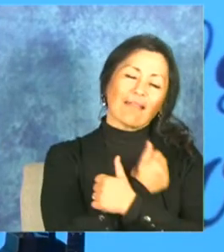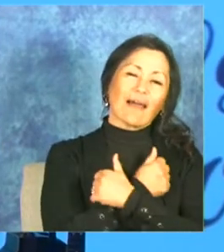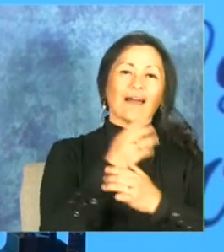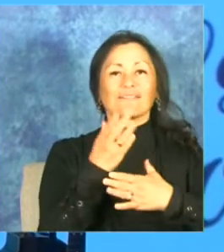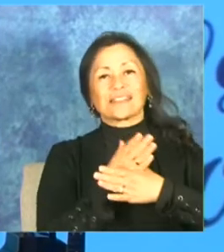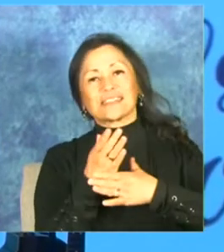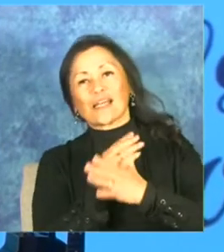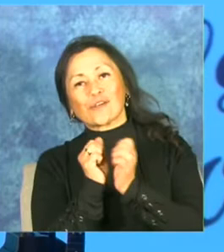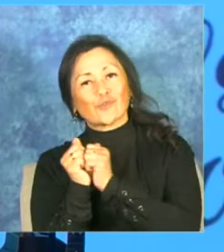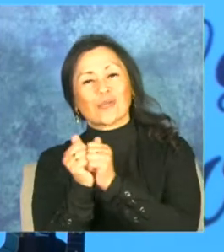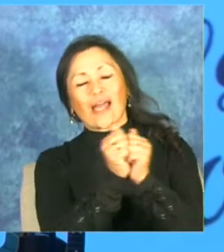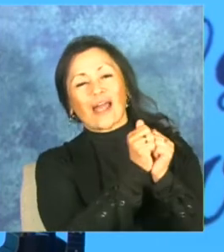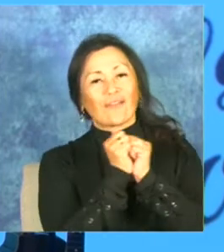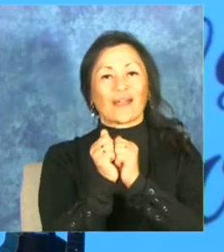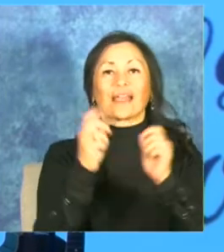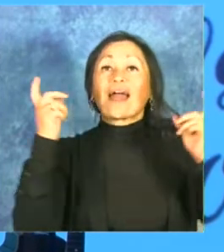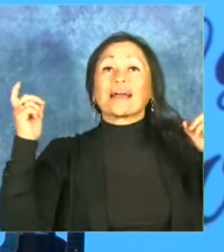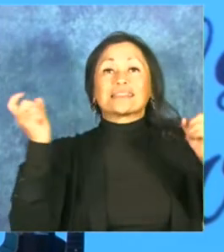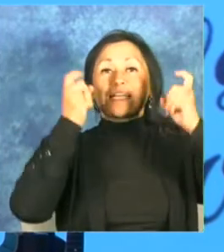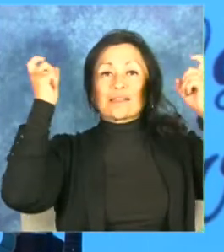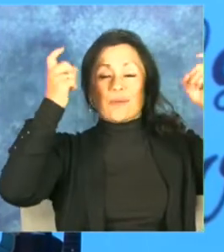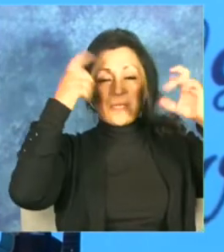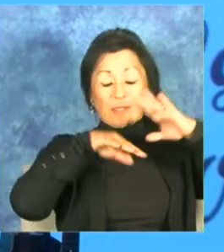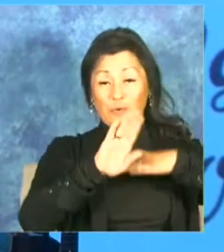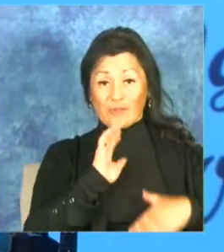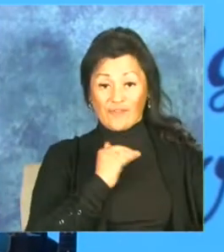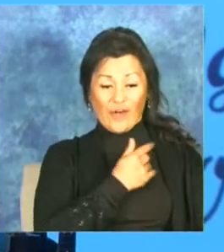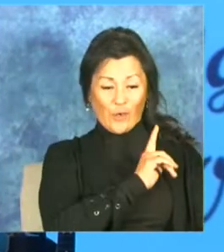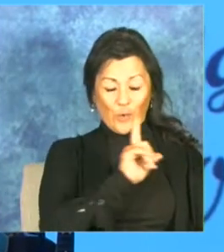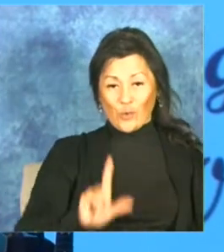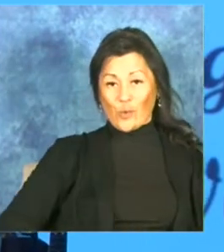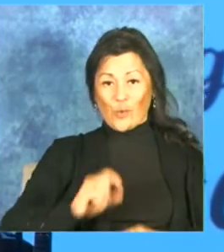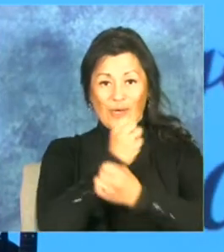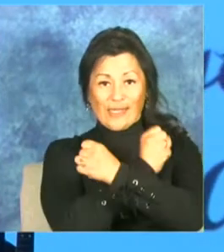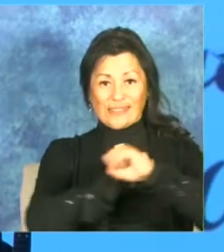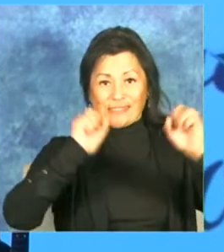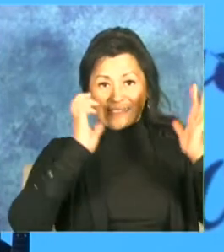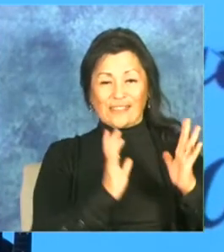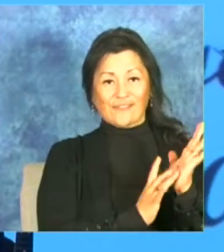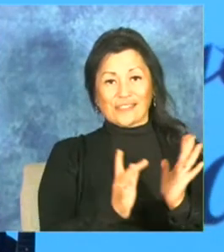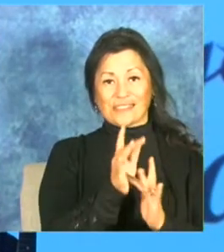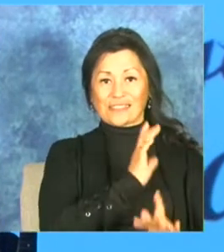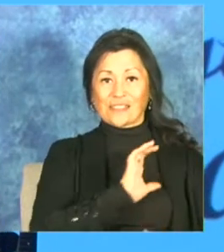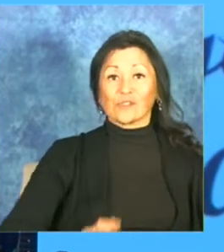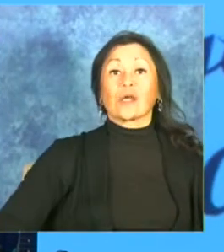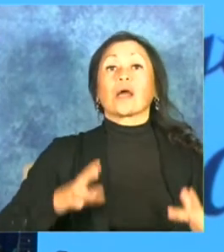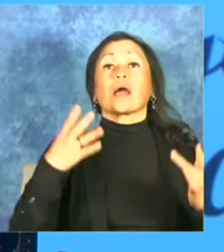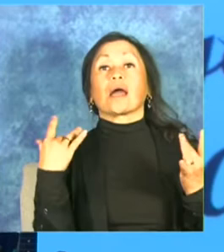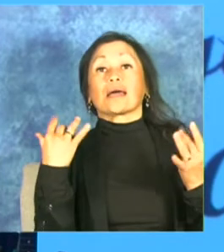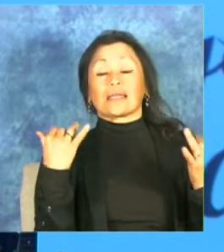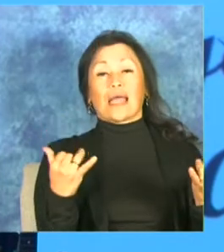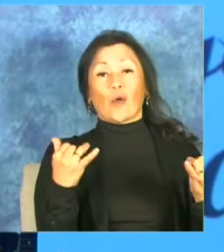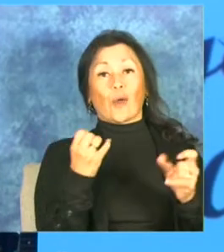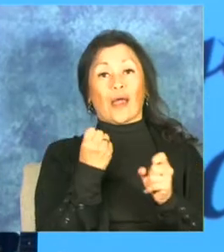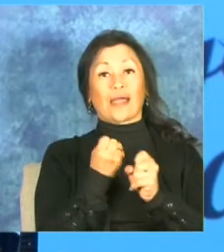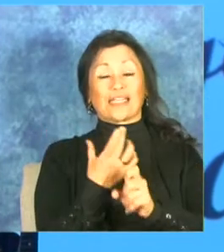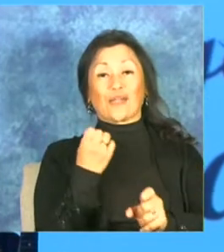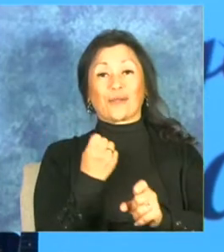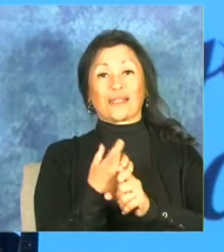sharing together and celebrating the birth of our Lord and Savior, Jesus Christ. and we're coming up to our